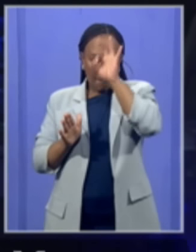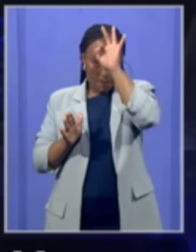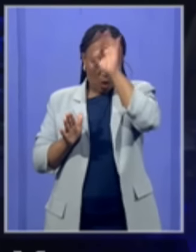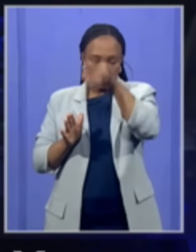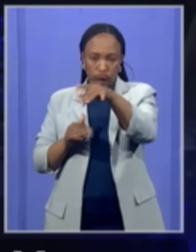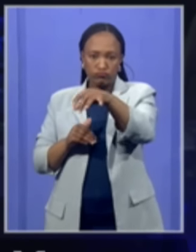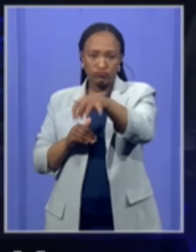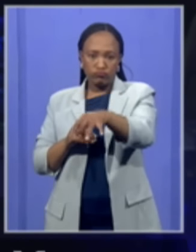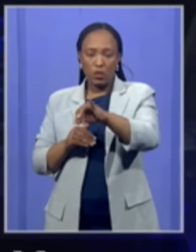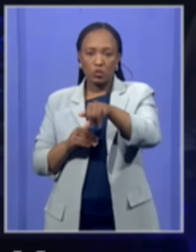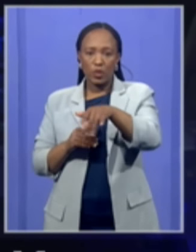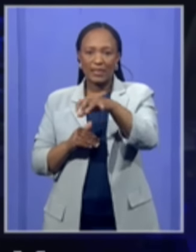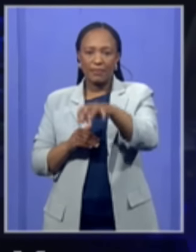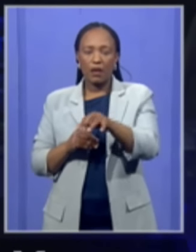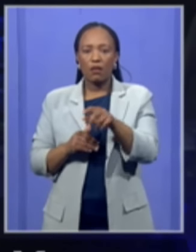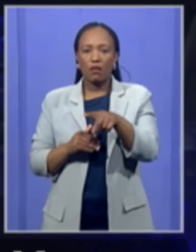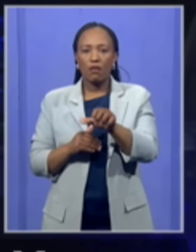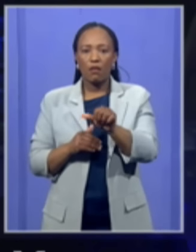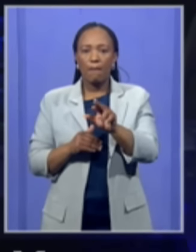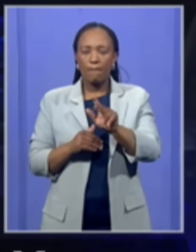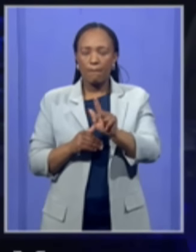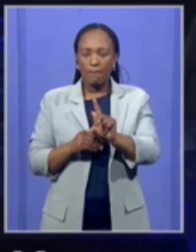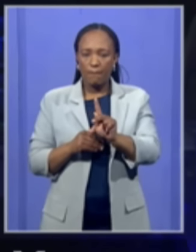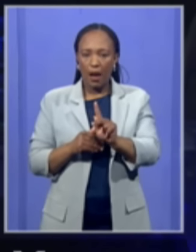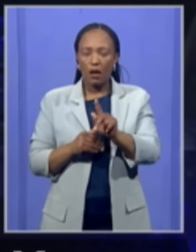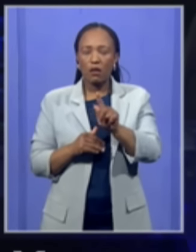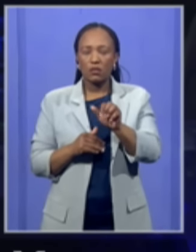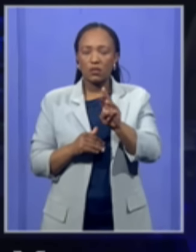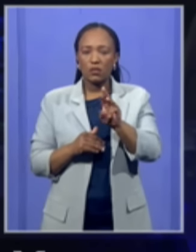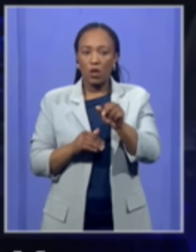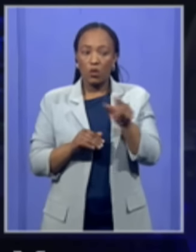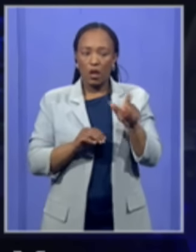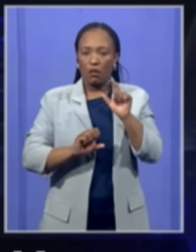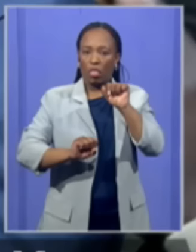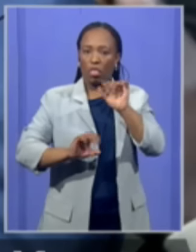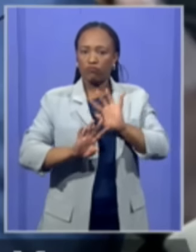ho tshehetsa mokomishenara wa sepolesa KwaZulu-Natal Nhlanhla Mkhwanazi.